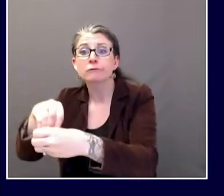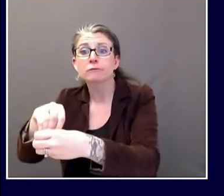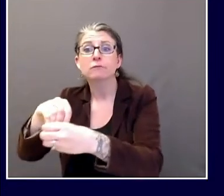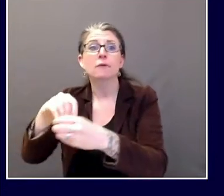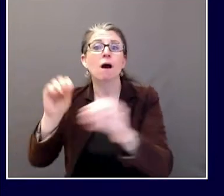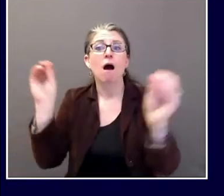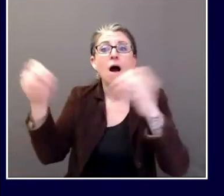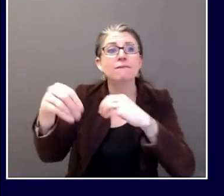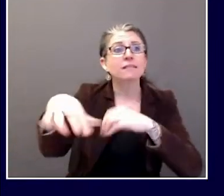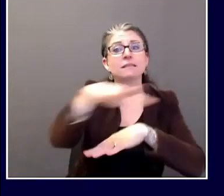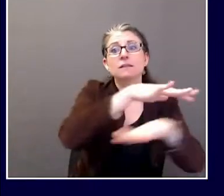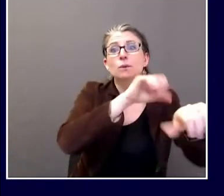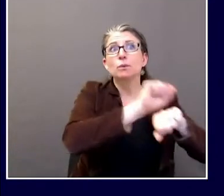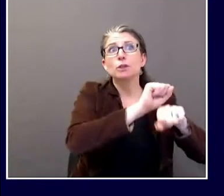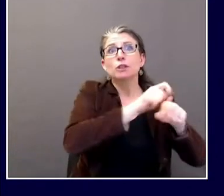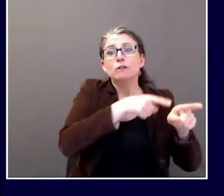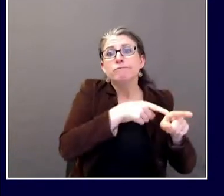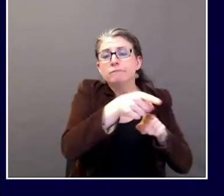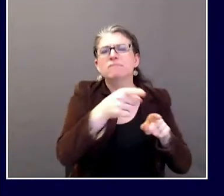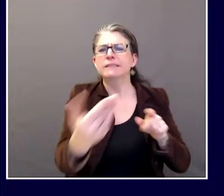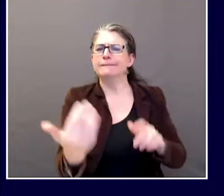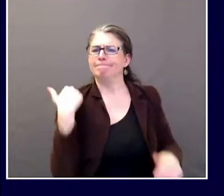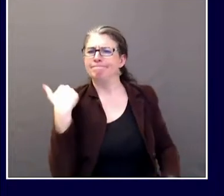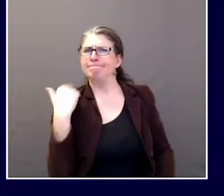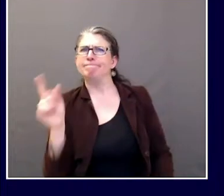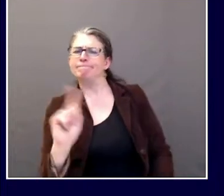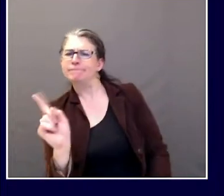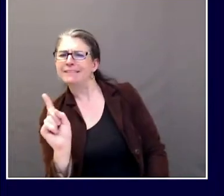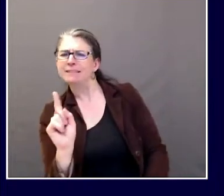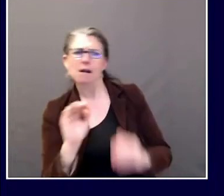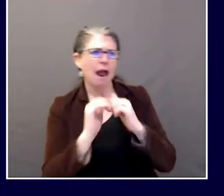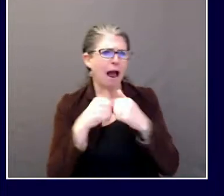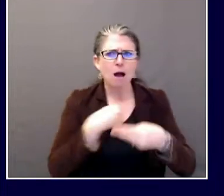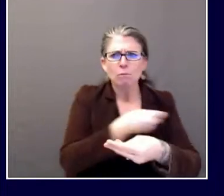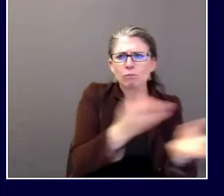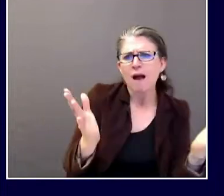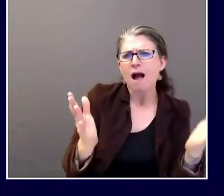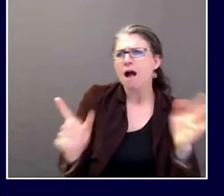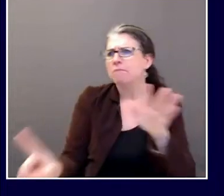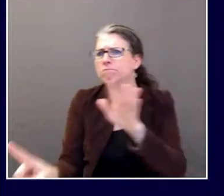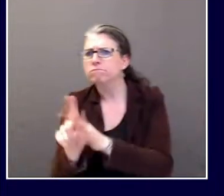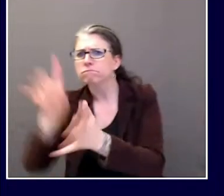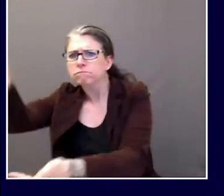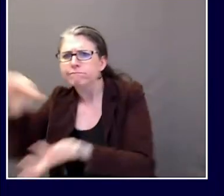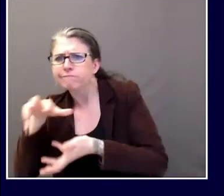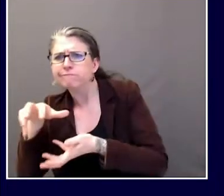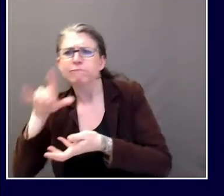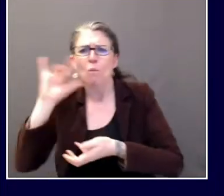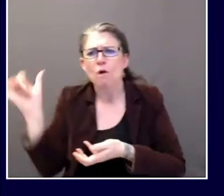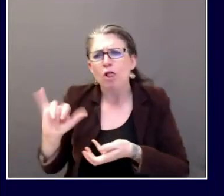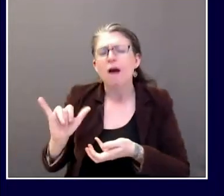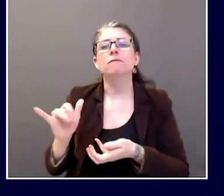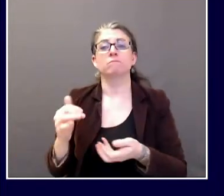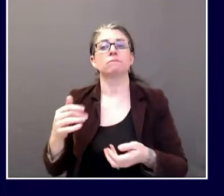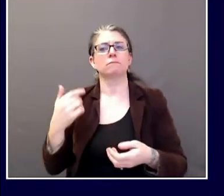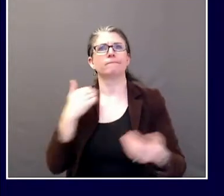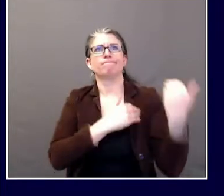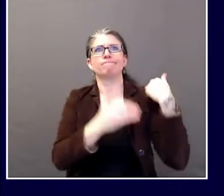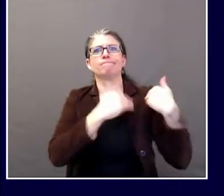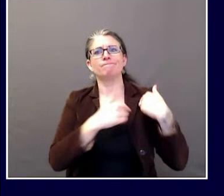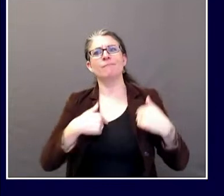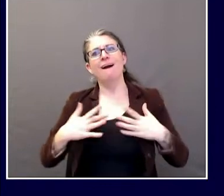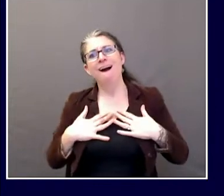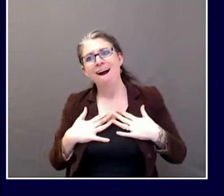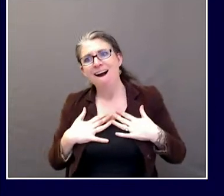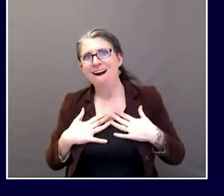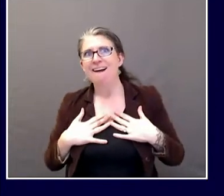vaccinated. That's encouraging. We are heartened by the fact that so many individuals across the state of Maine can't